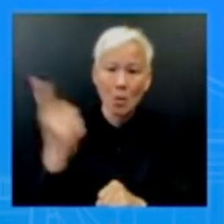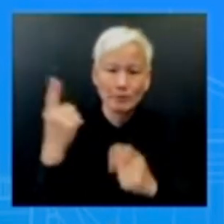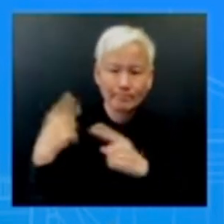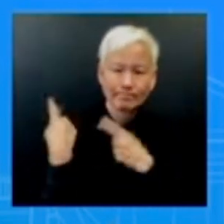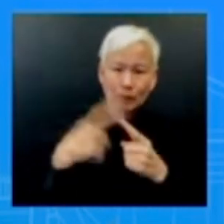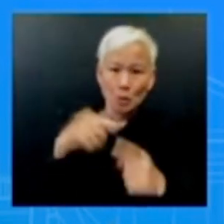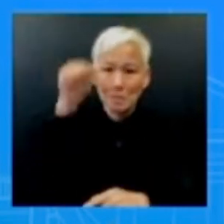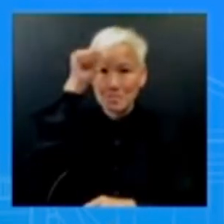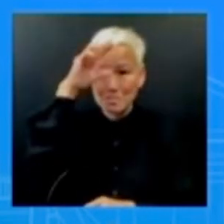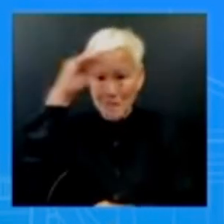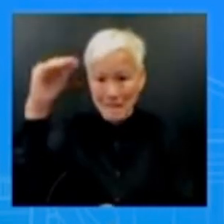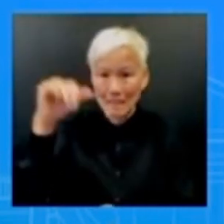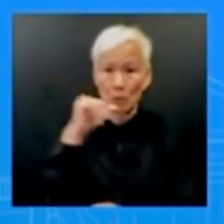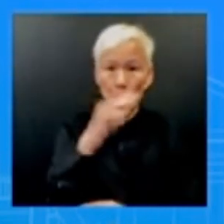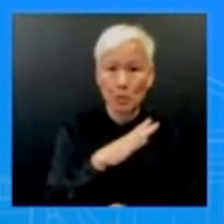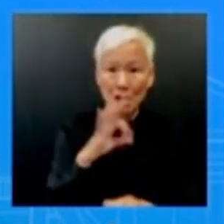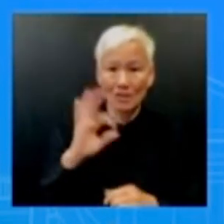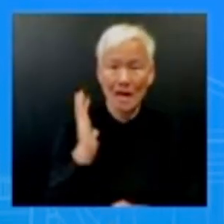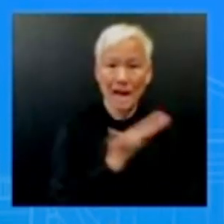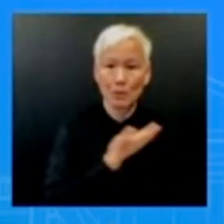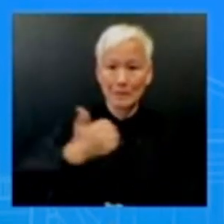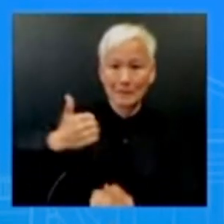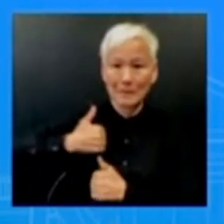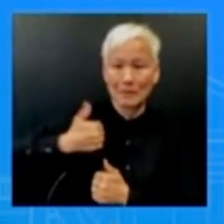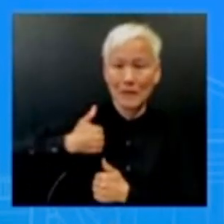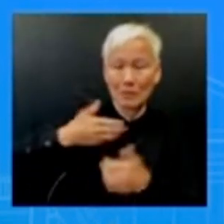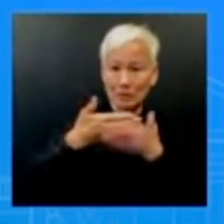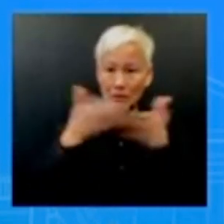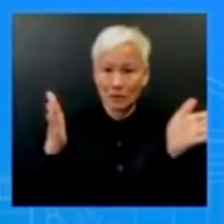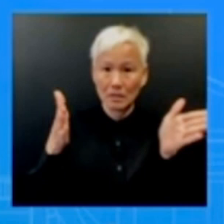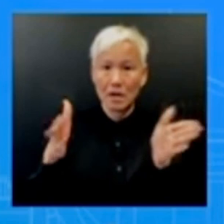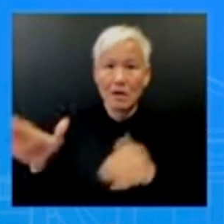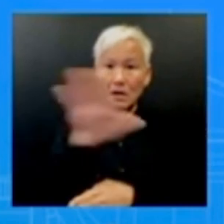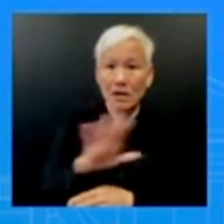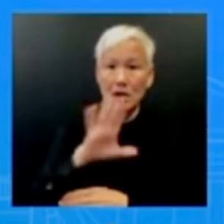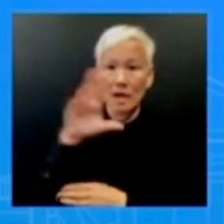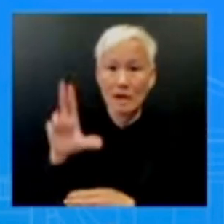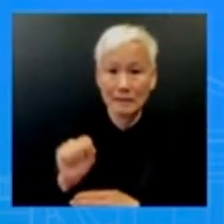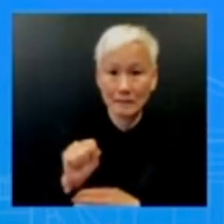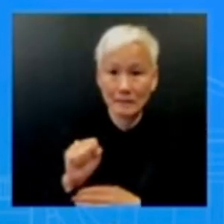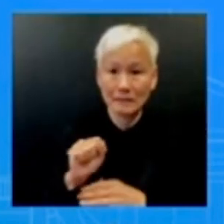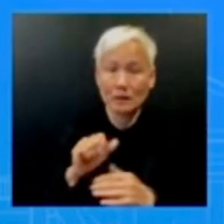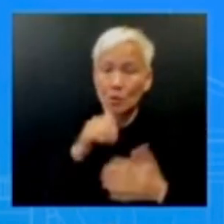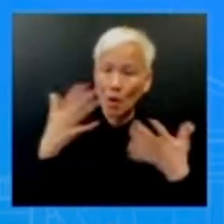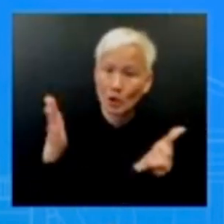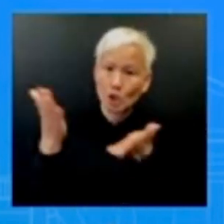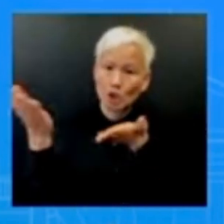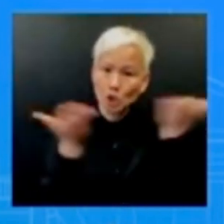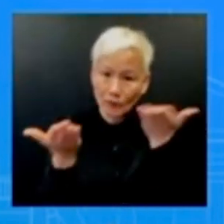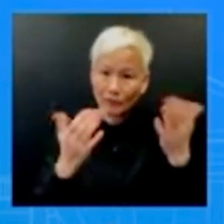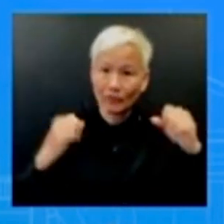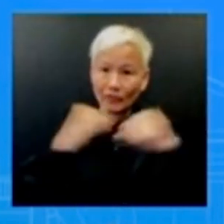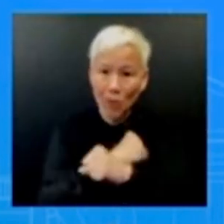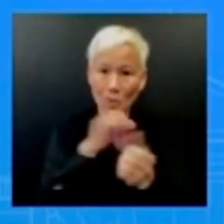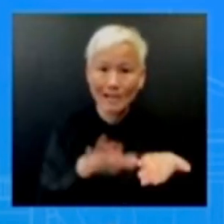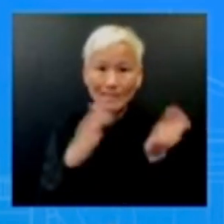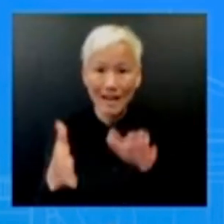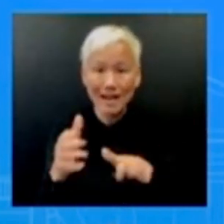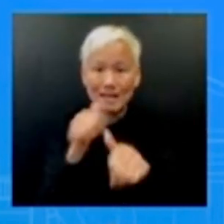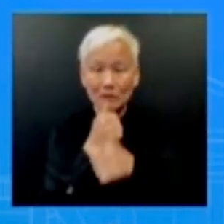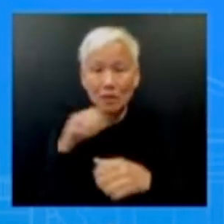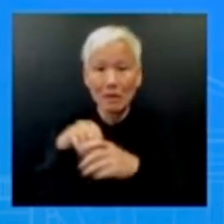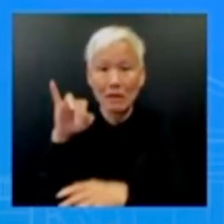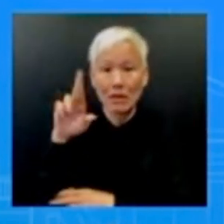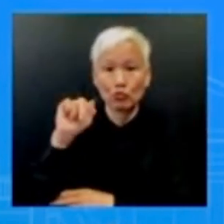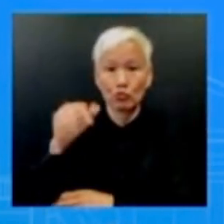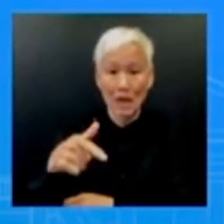as well as across the interagency, who served, fought, died, and suffered in Iraq. Some 4,399